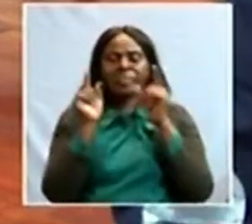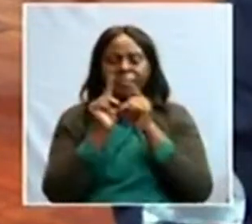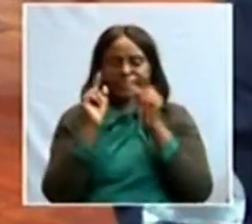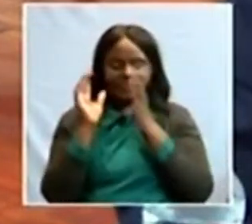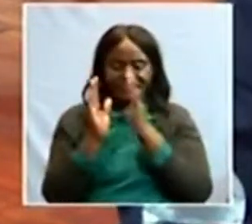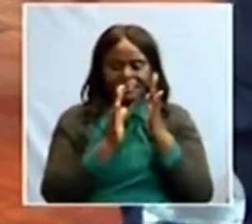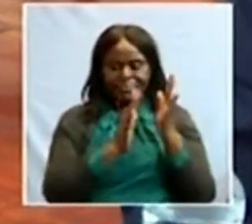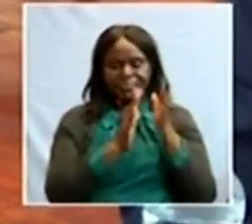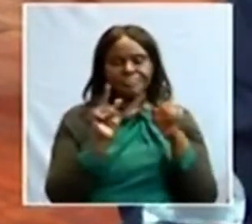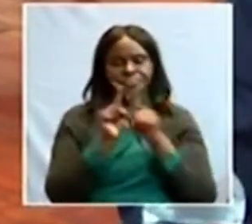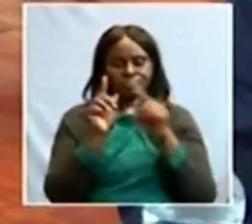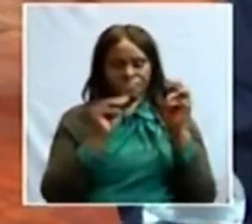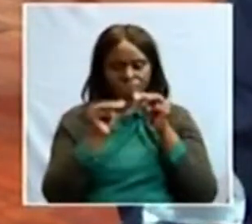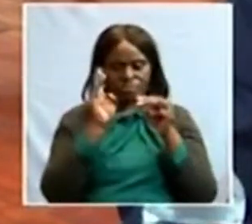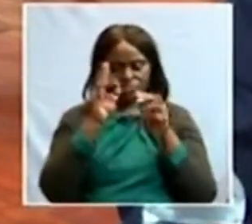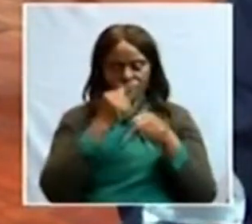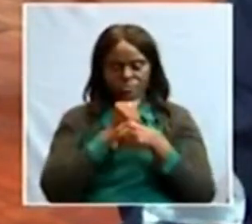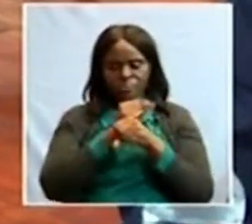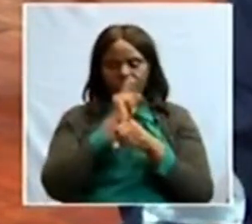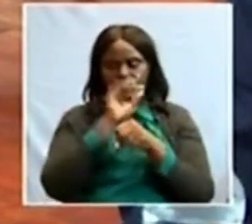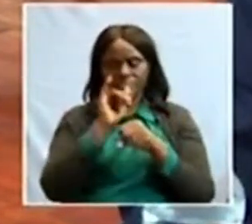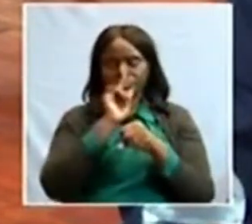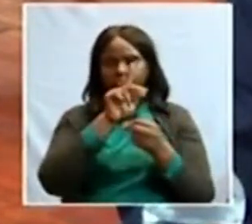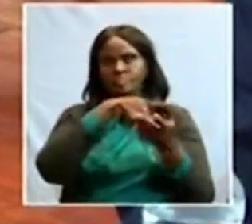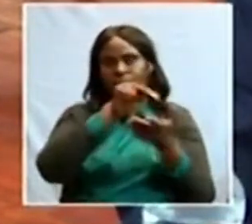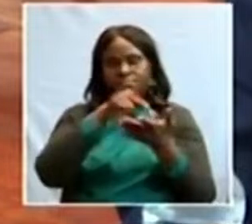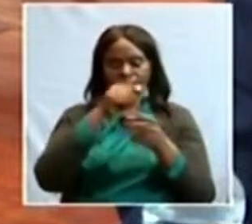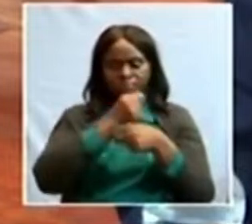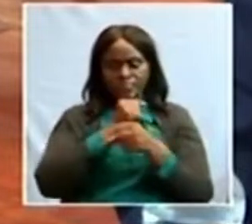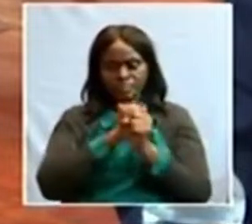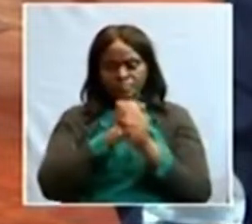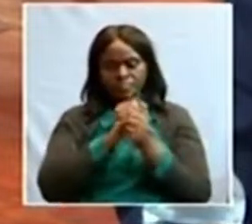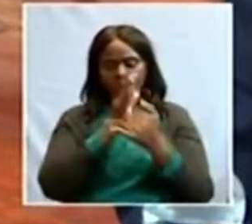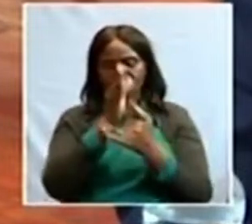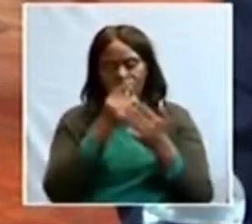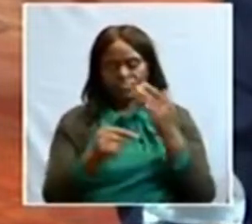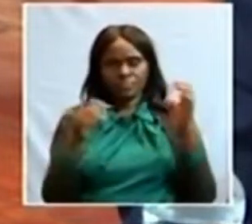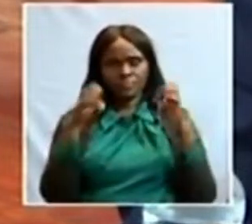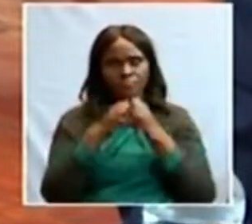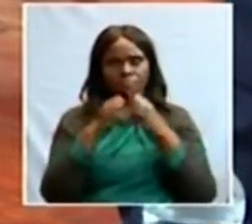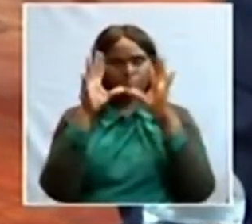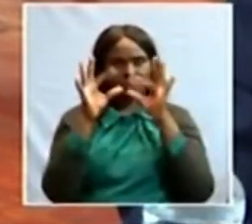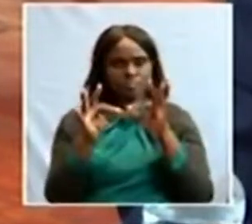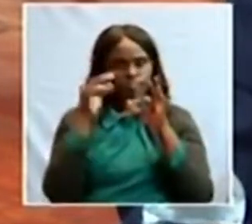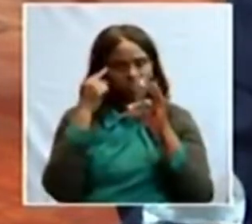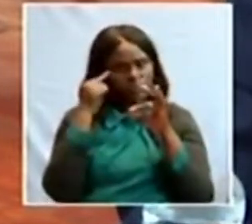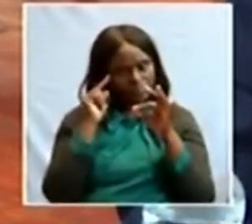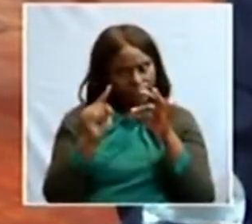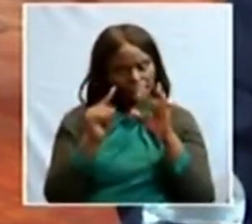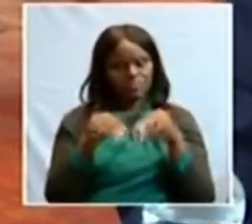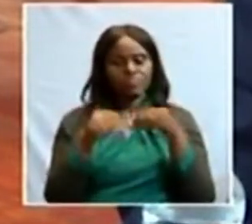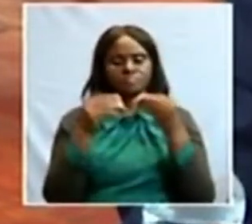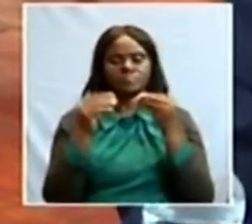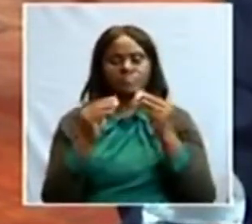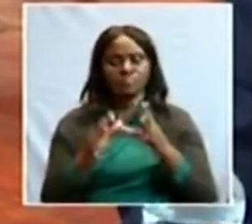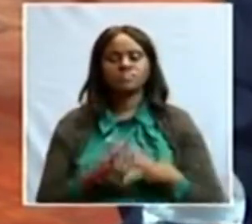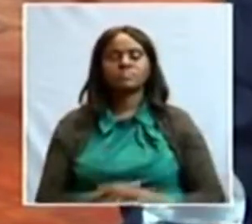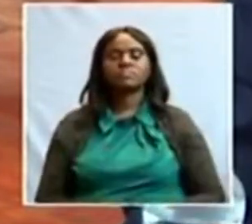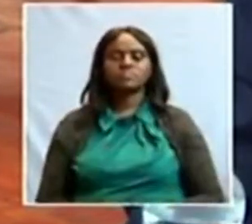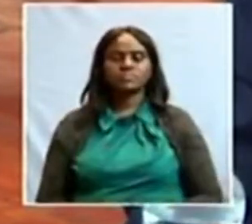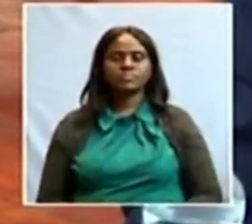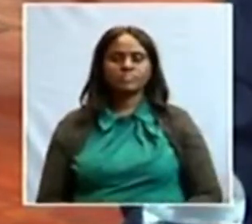measure, management will ensure that payments are made through bank accounts for suppliers.